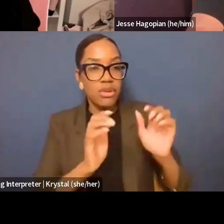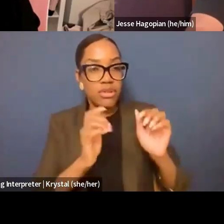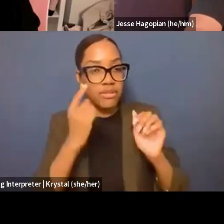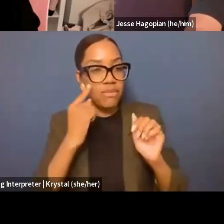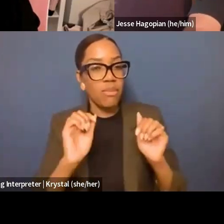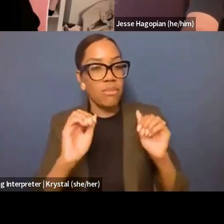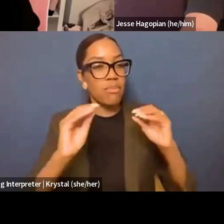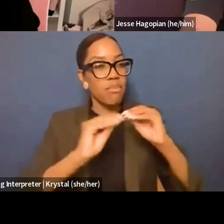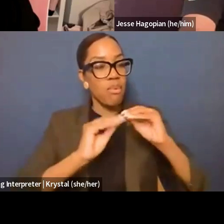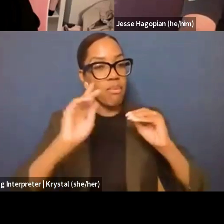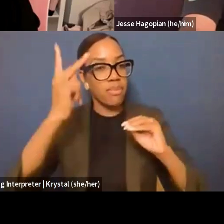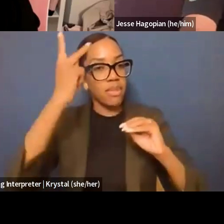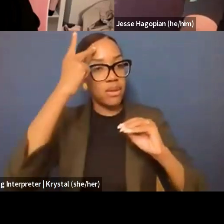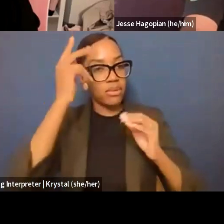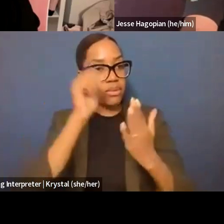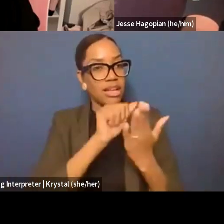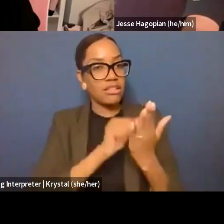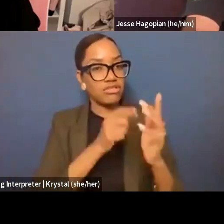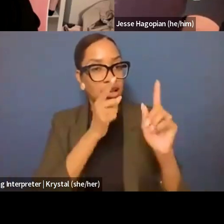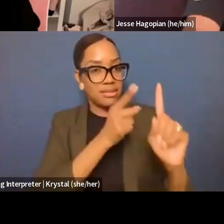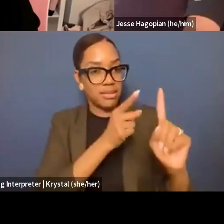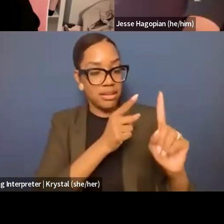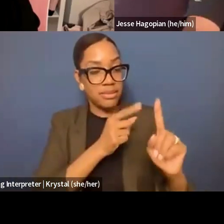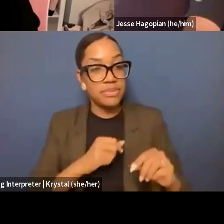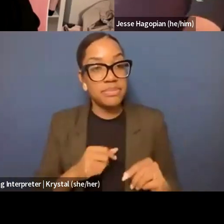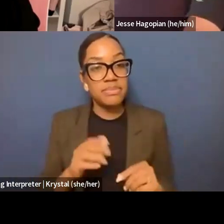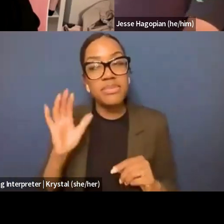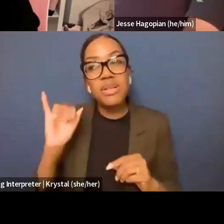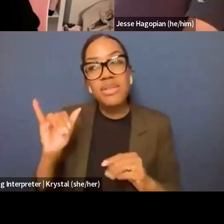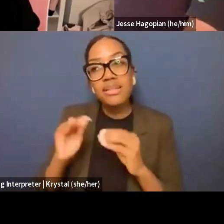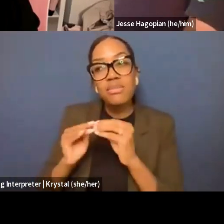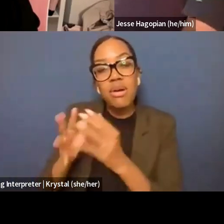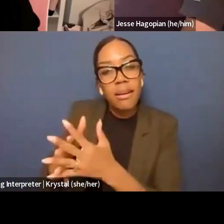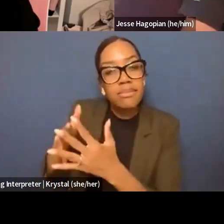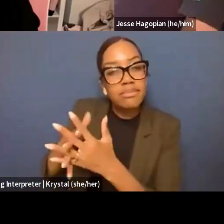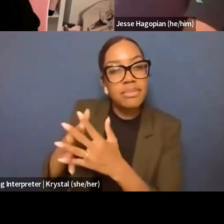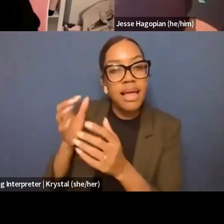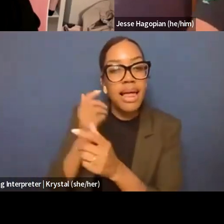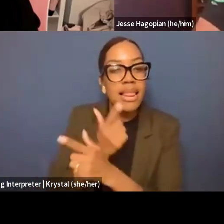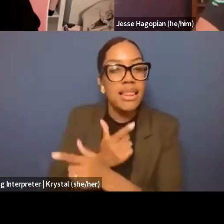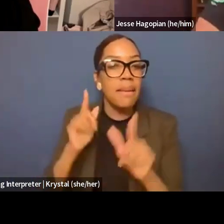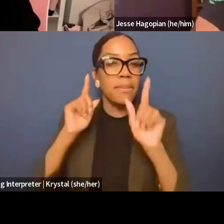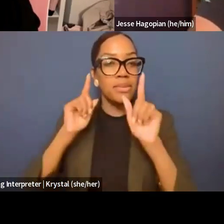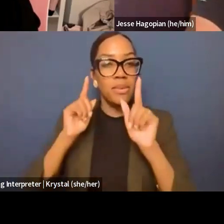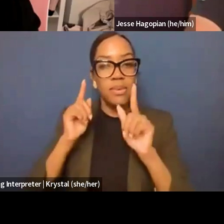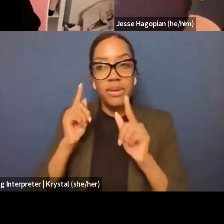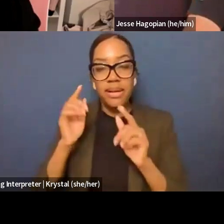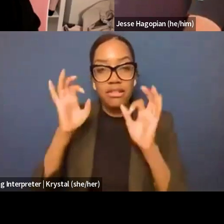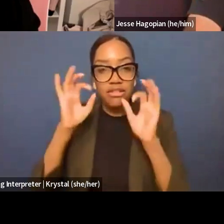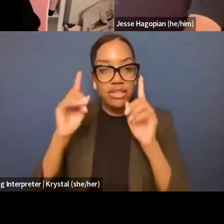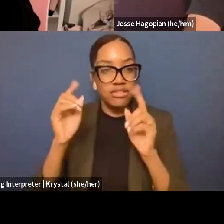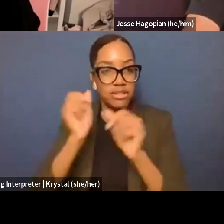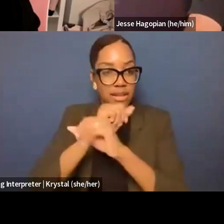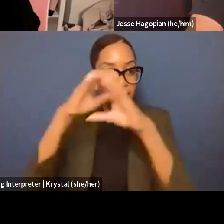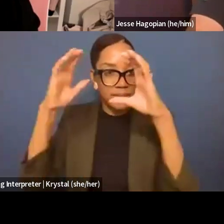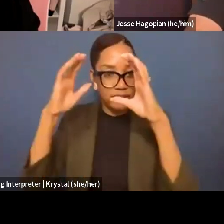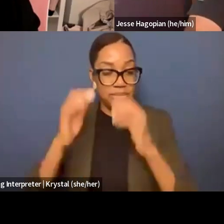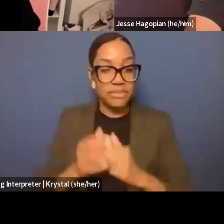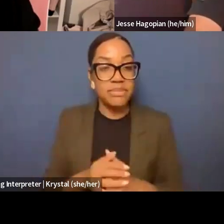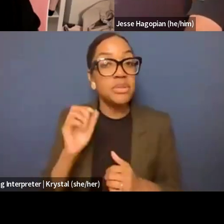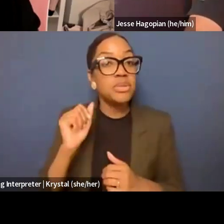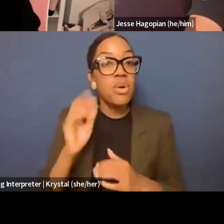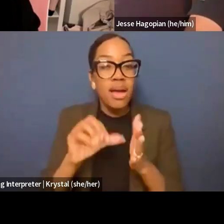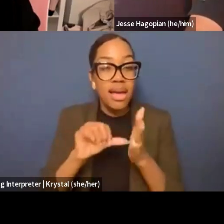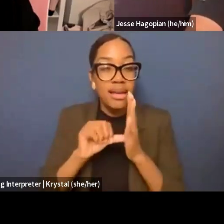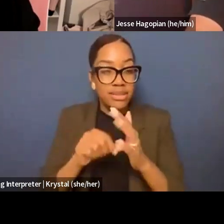agenda, right? That's grounded in this much larger kind of liberatory educational vision. And so I'm emphasizing